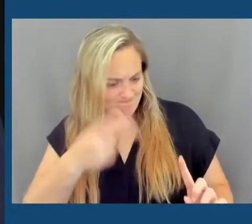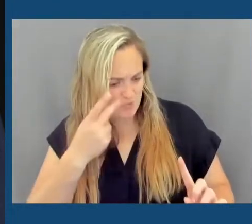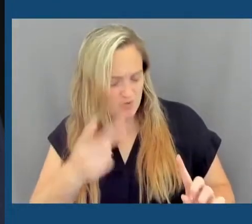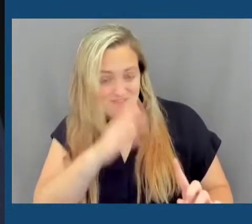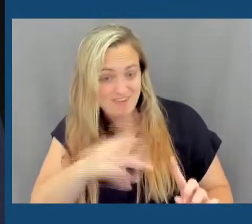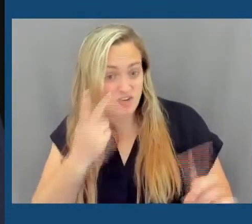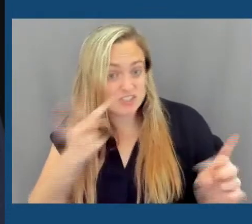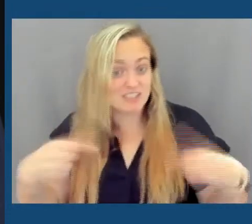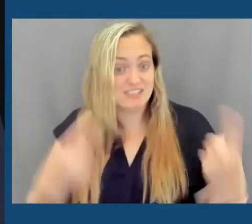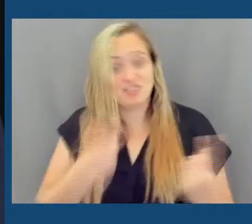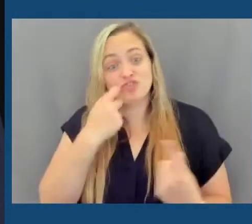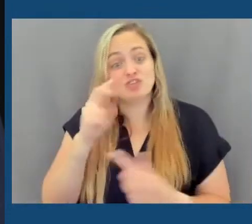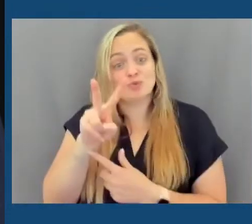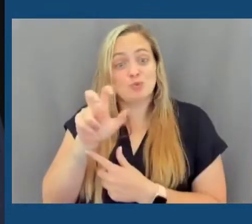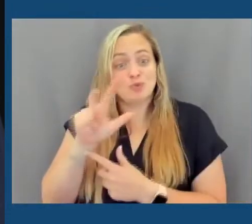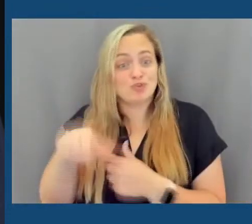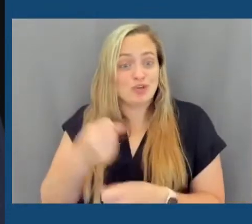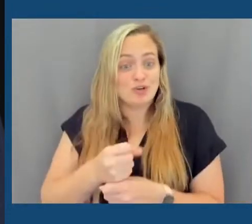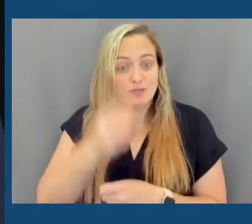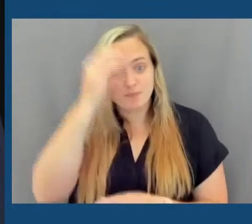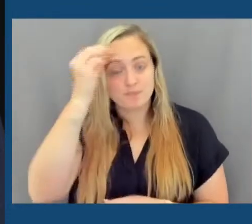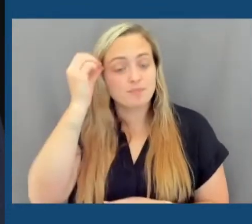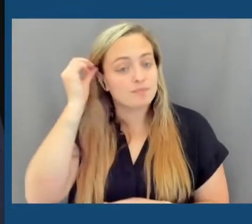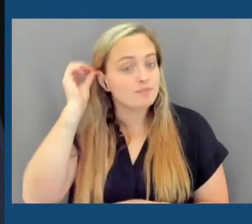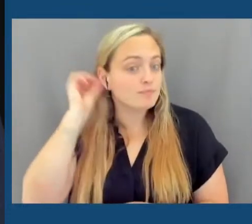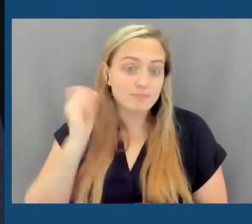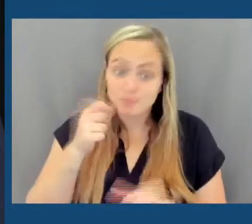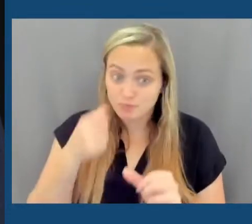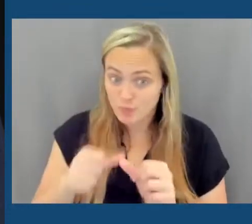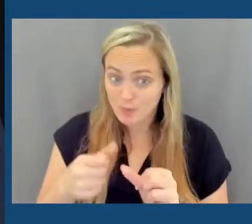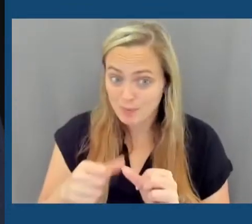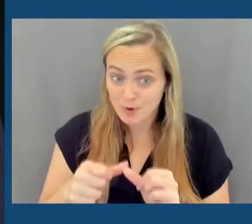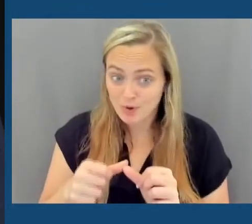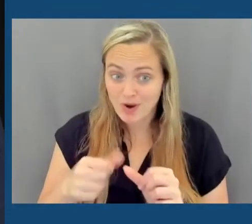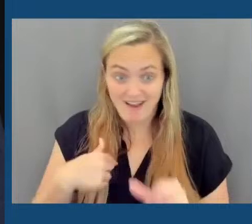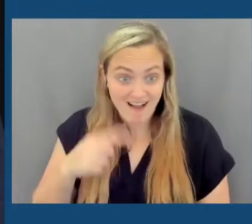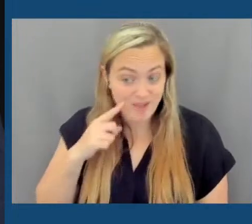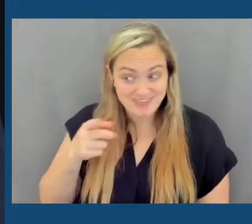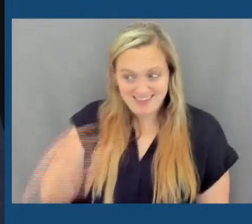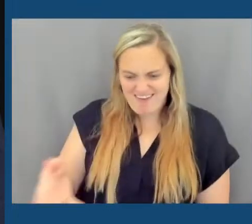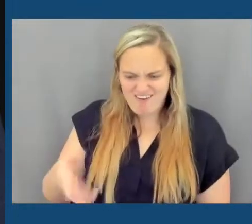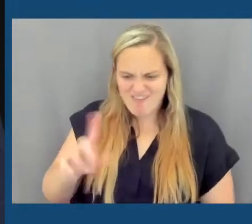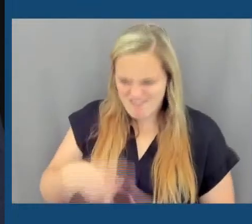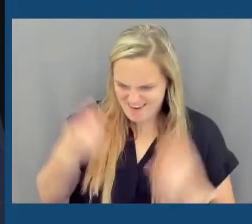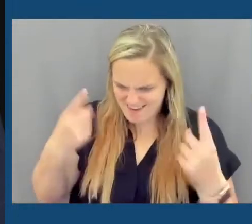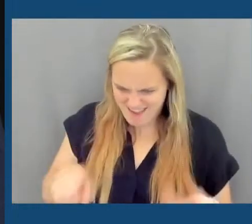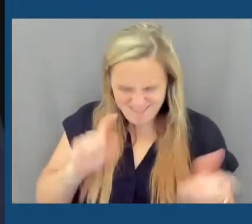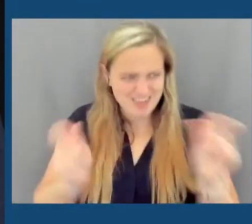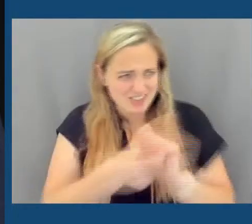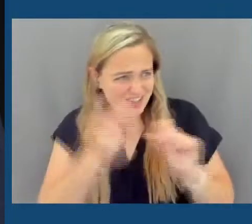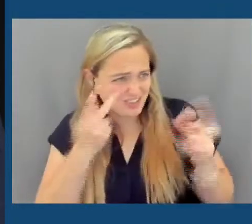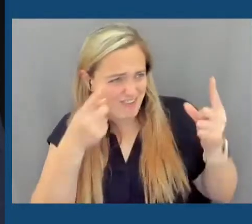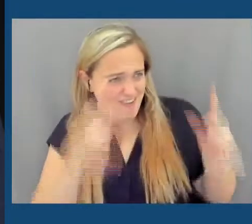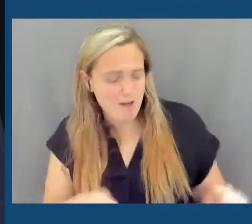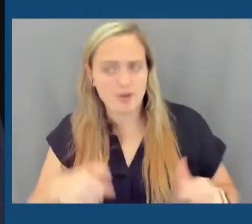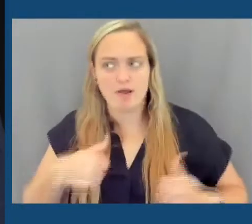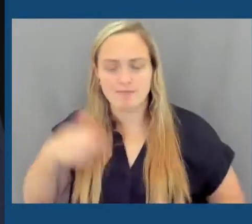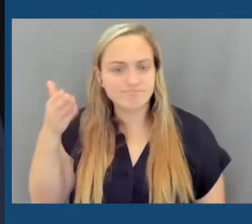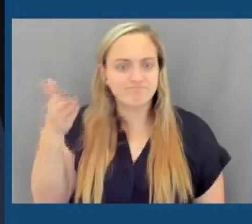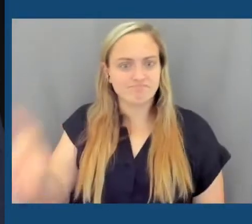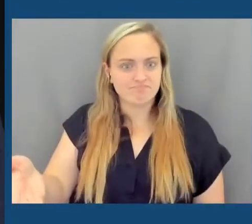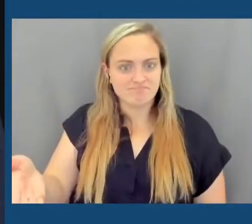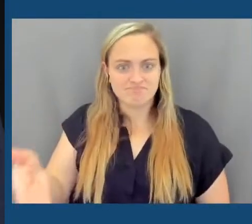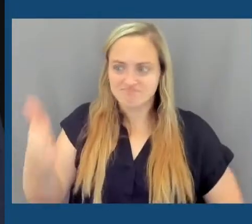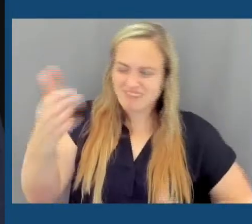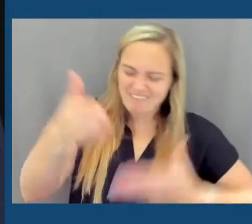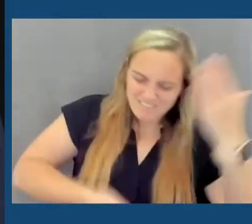last 200 years. And you'll remember I was there. You'll say I was there when it all happened. When we finish this project, when we finish